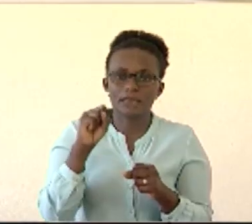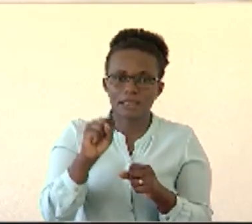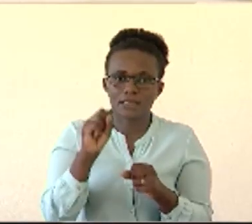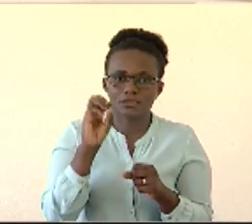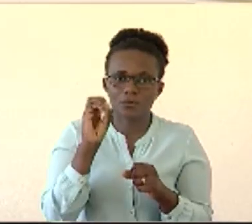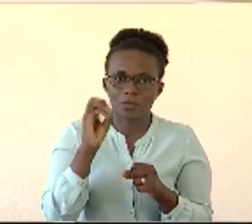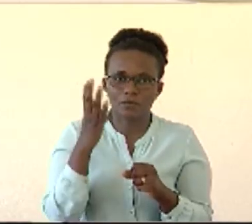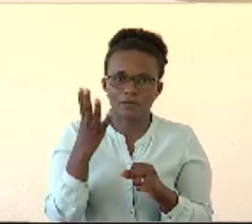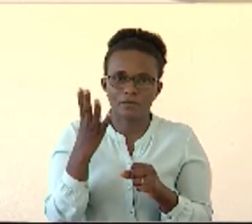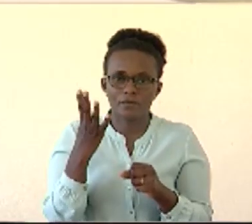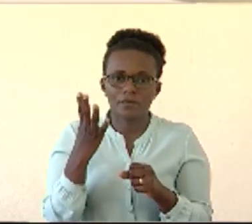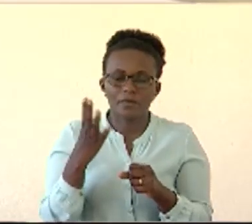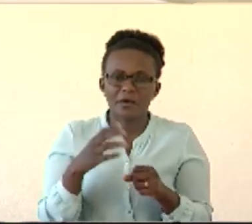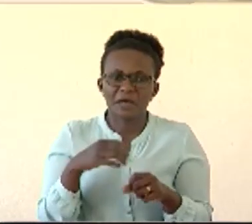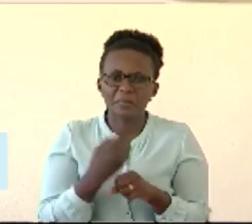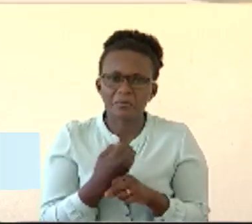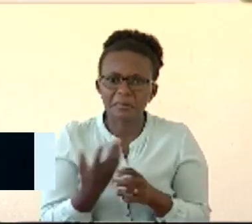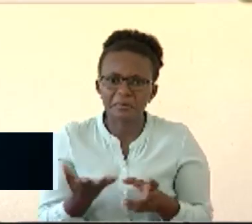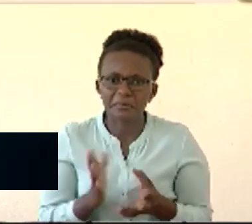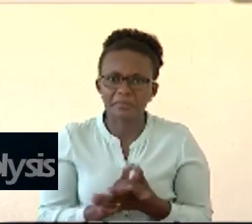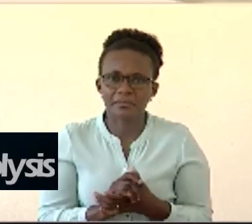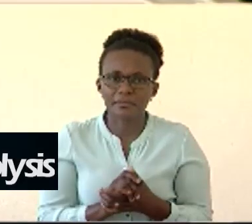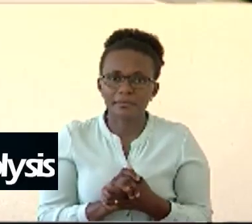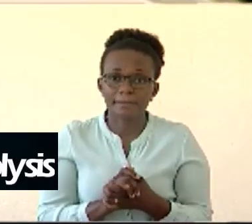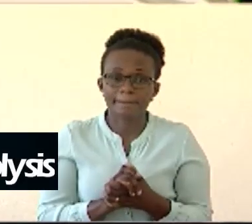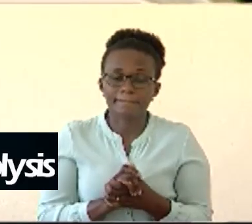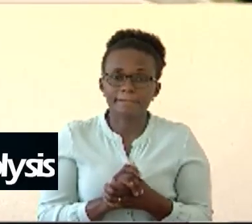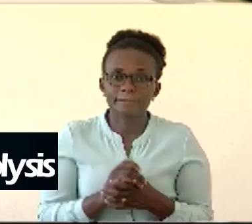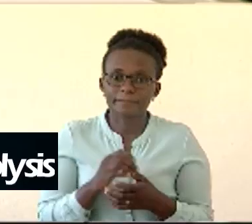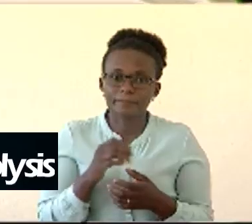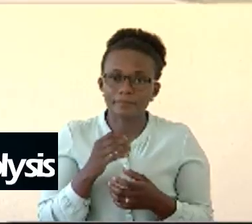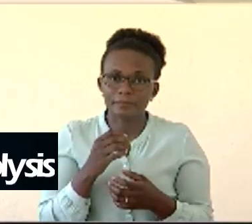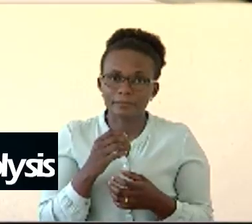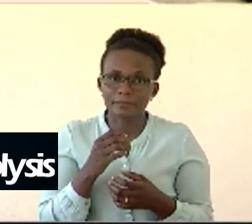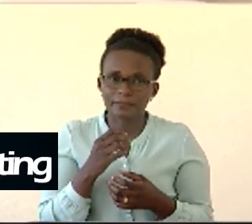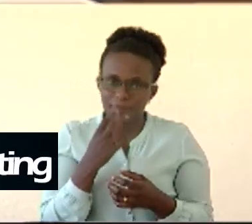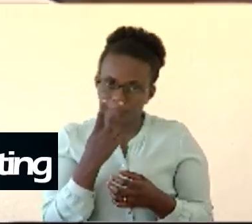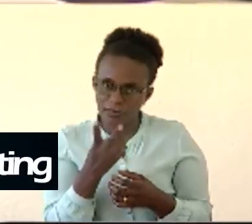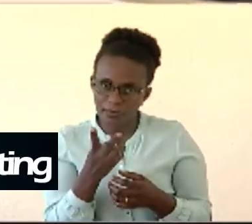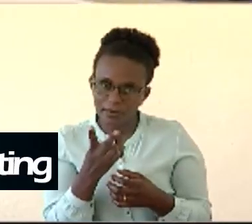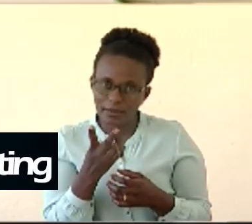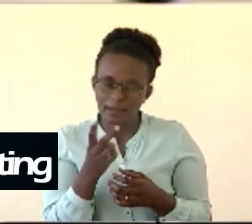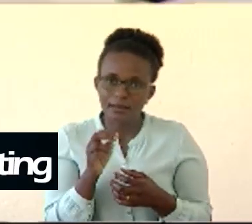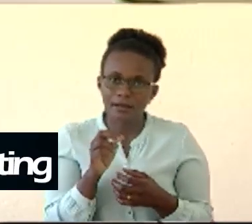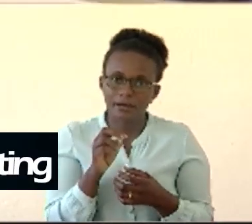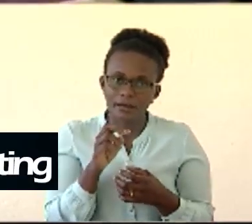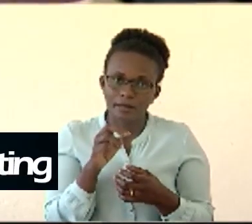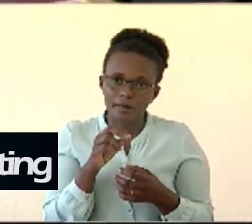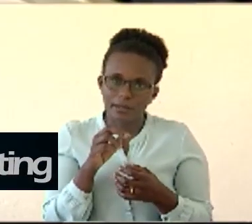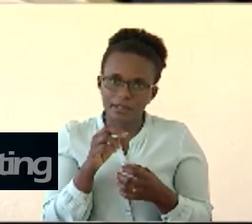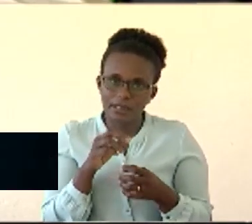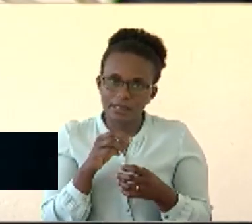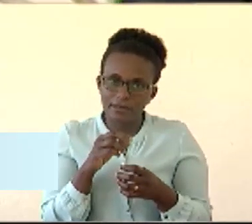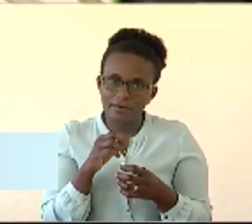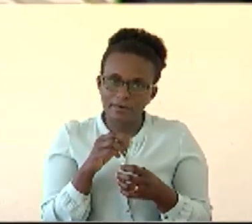So what is happening here in the solution over there, you see the gas